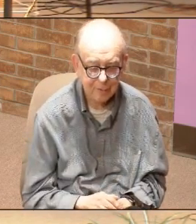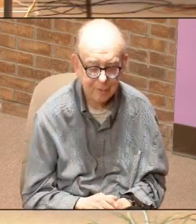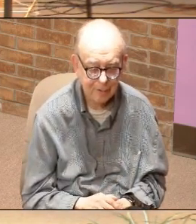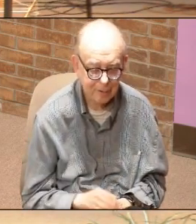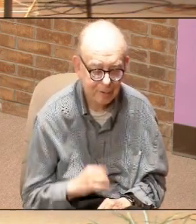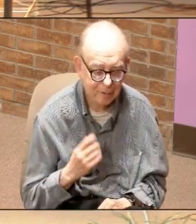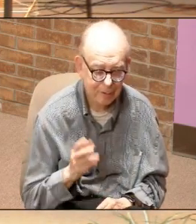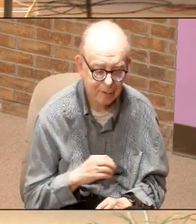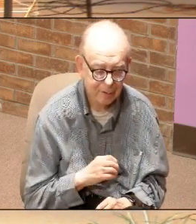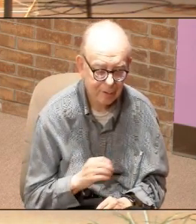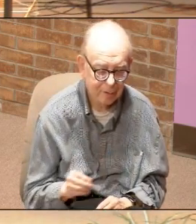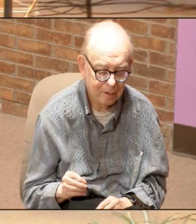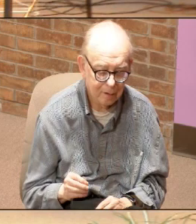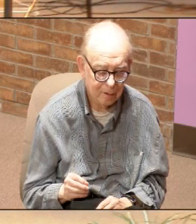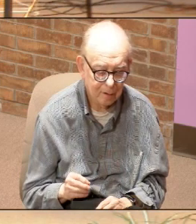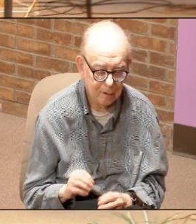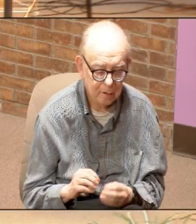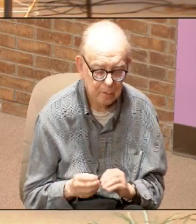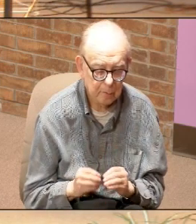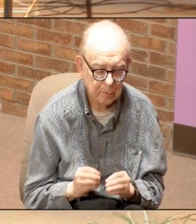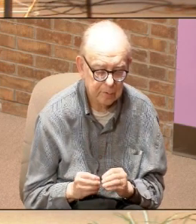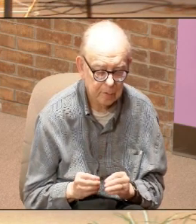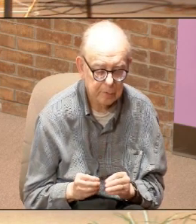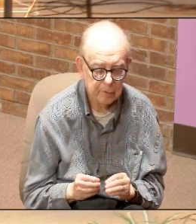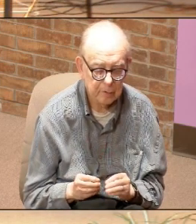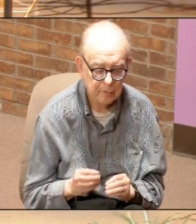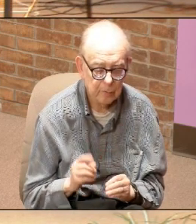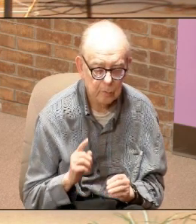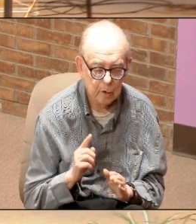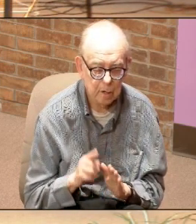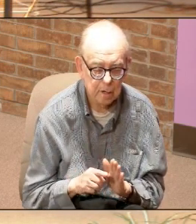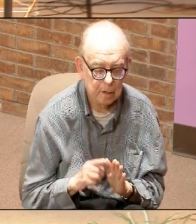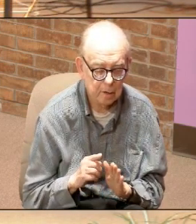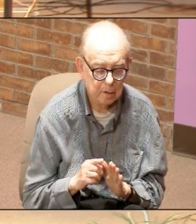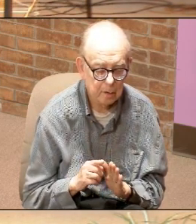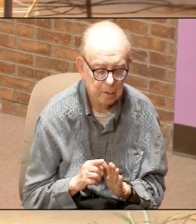And we're going to put a countdown on for 1 minute.